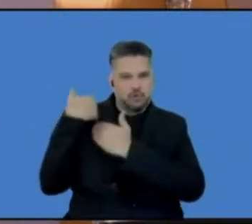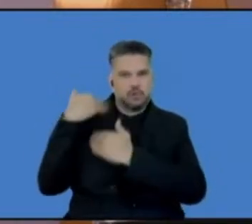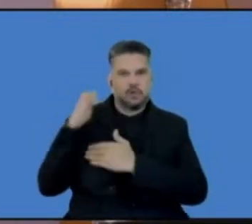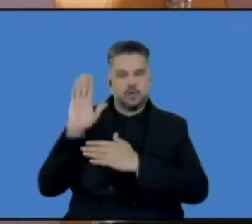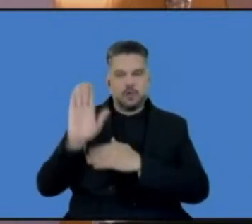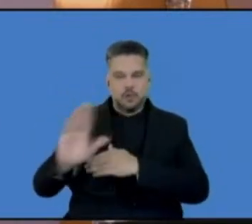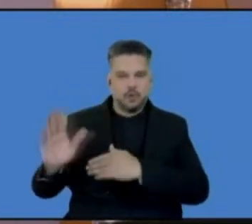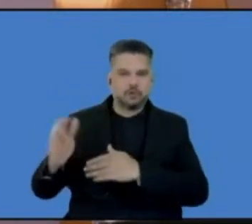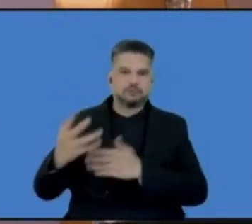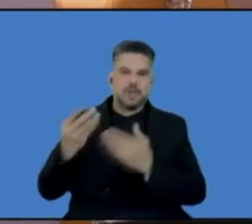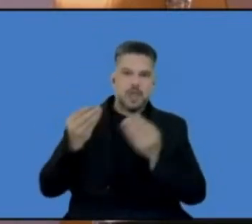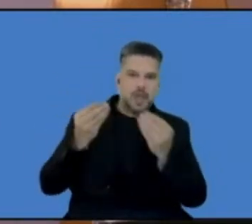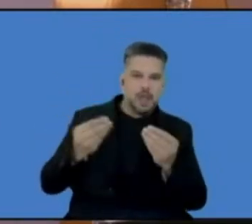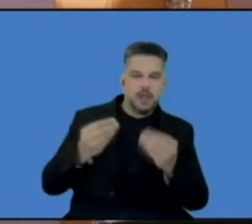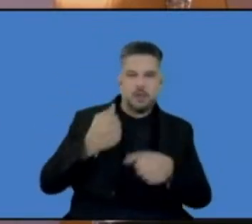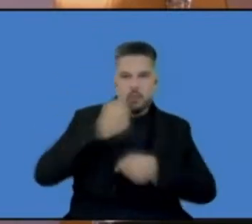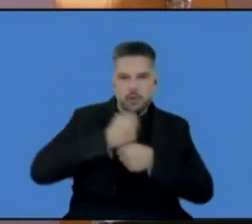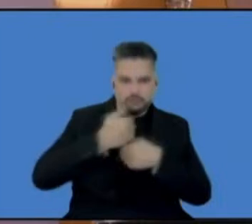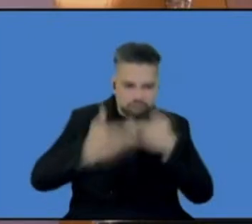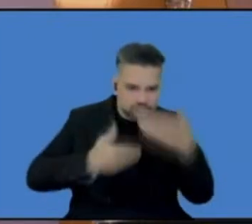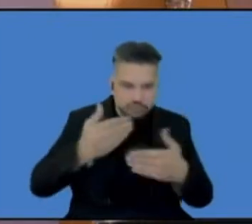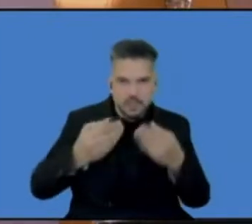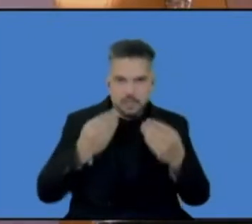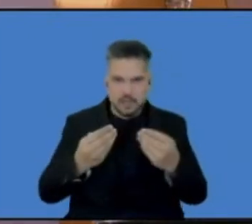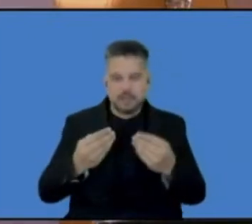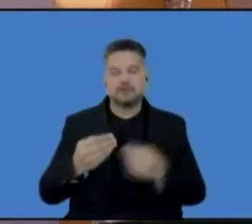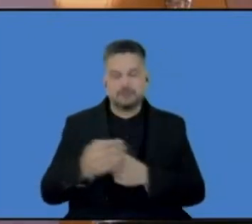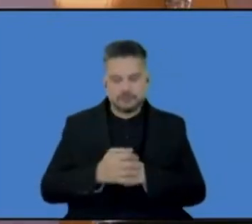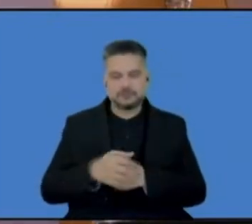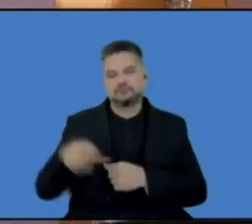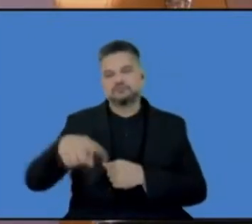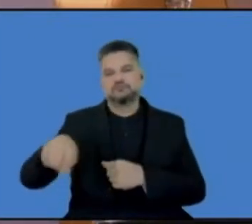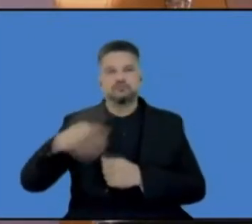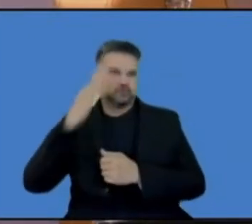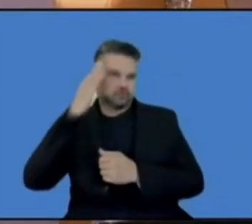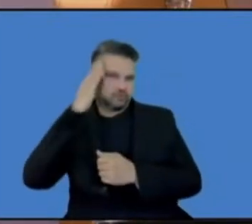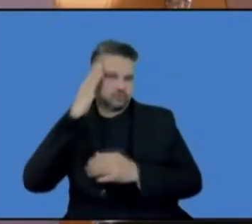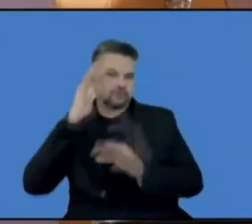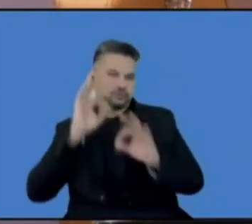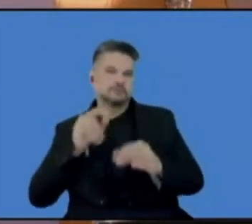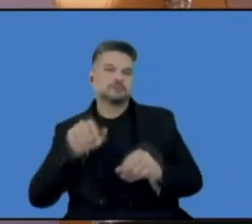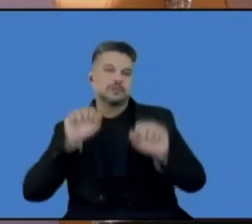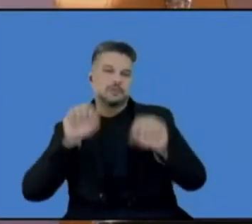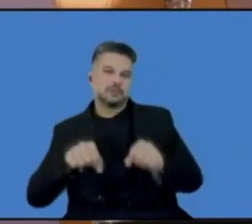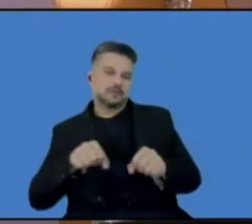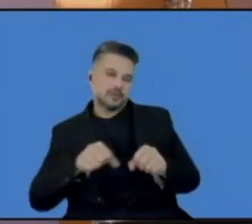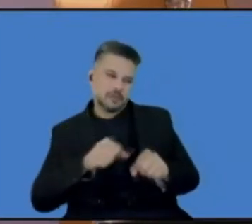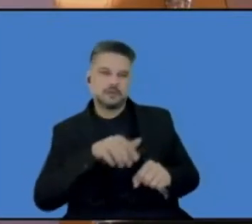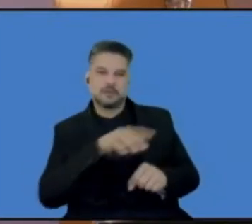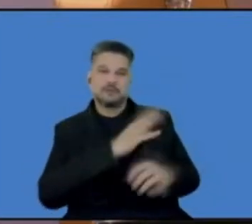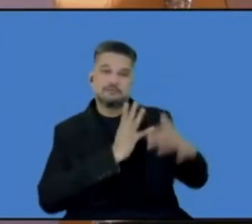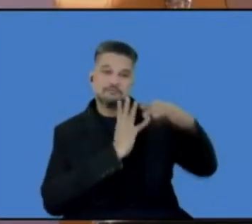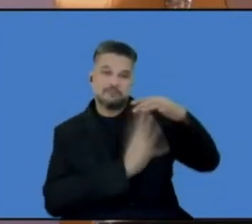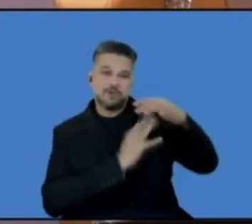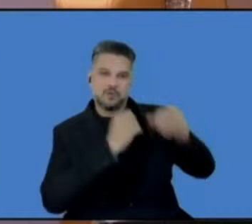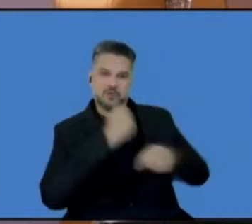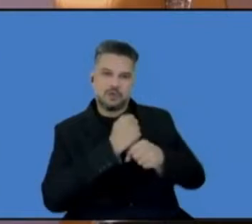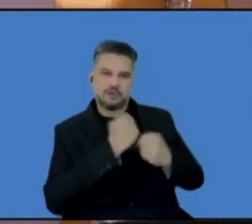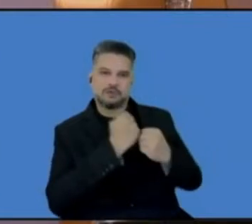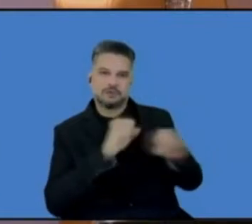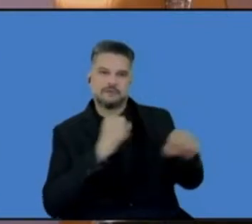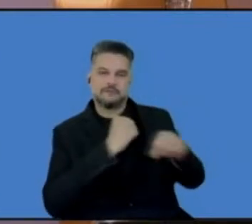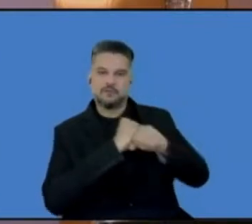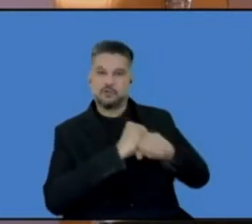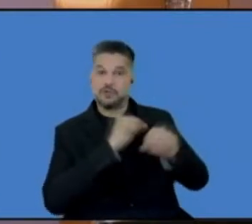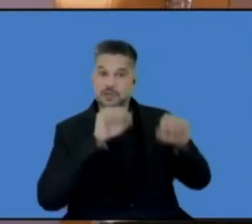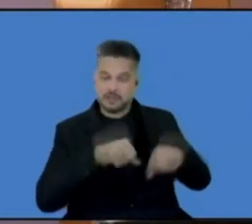local regulations to ensure, again, the promotion and the protection of the rights of the migrant workers. For the placement itself,